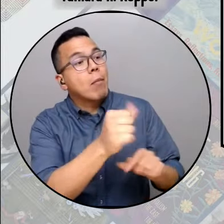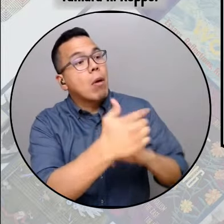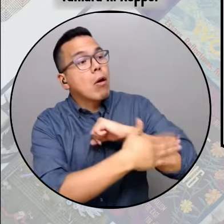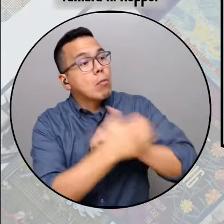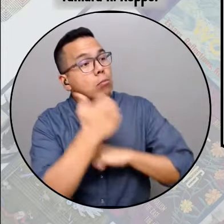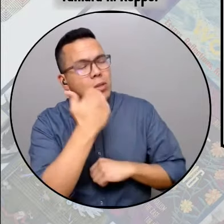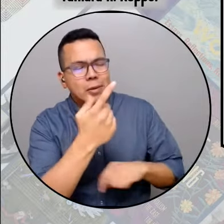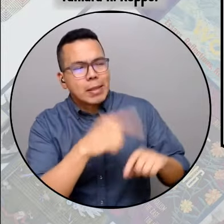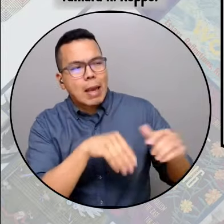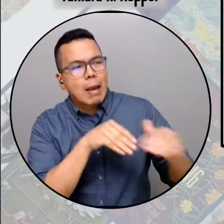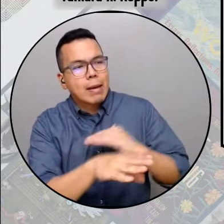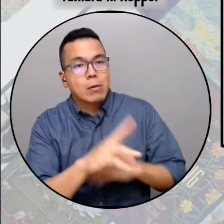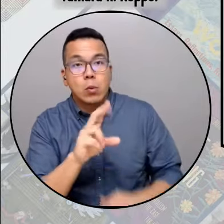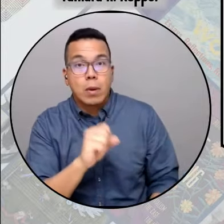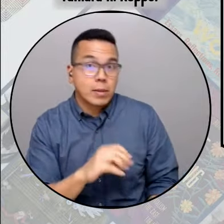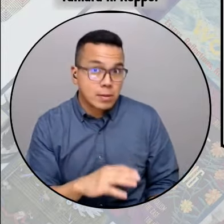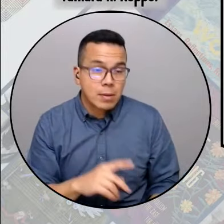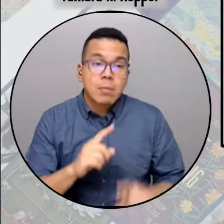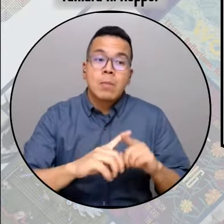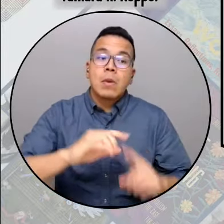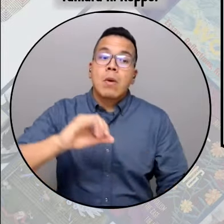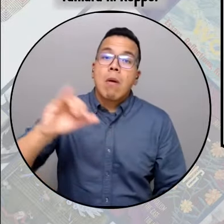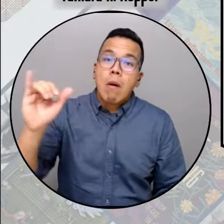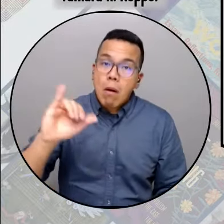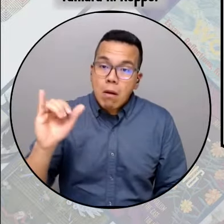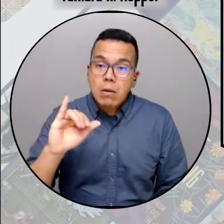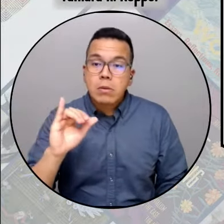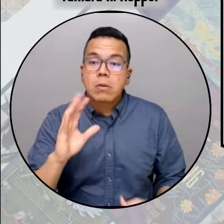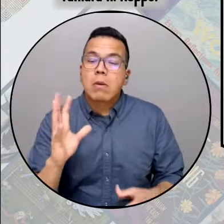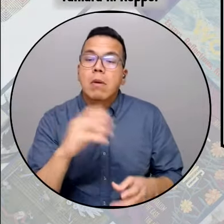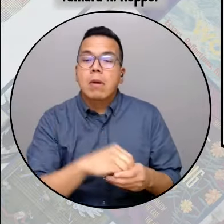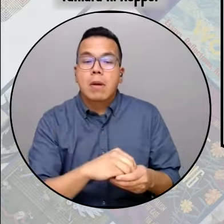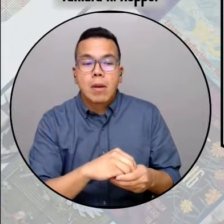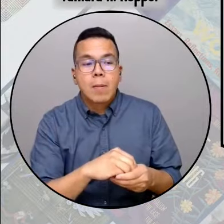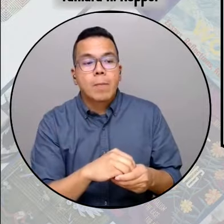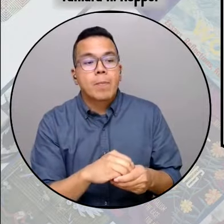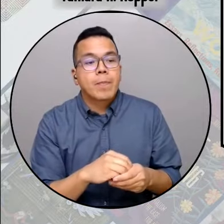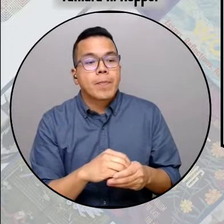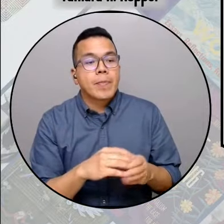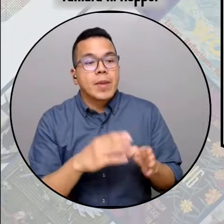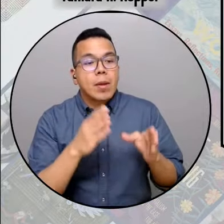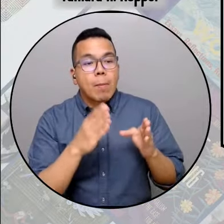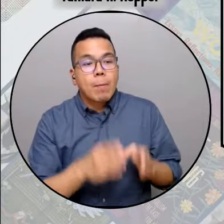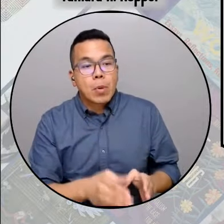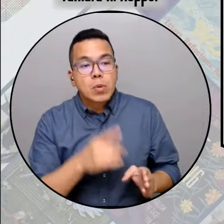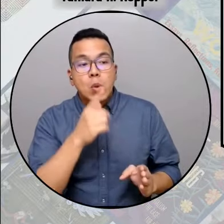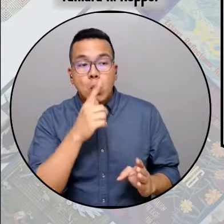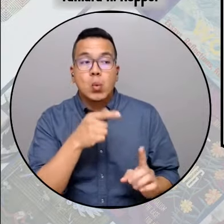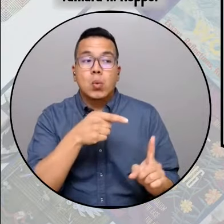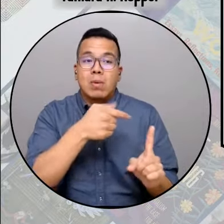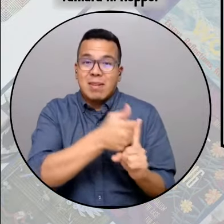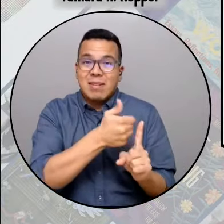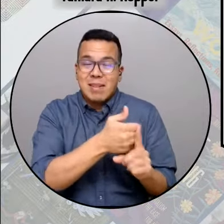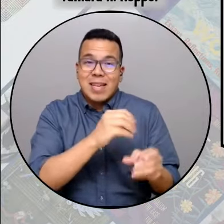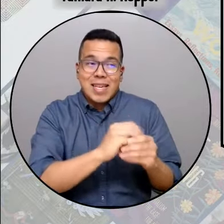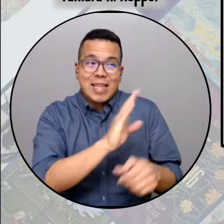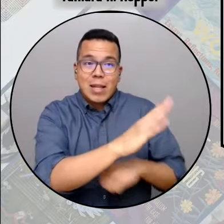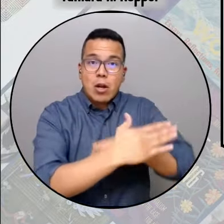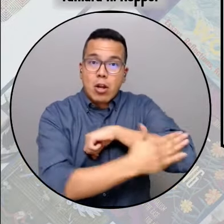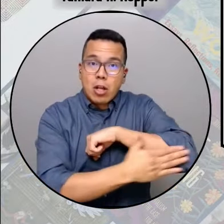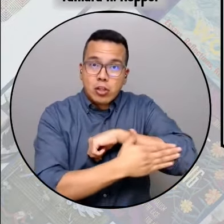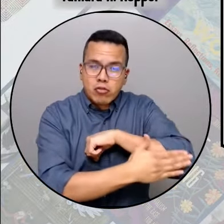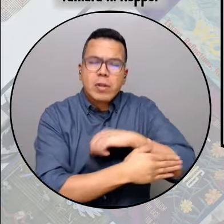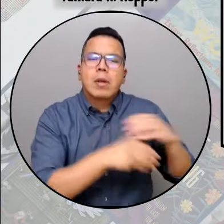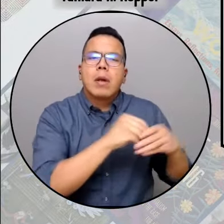they didn't want people who, quote, you know, forbid persons who are undergoing a sentence for conviction in their own country of felonious crimes other